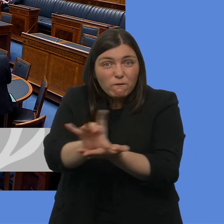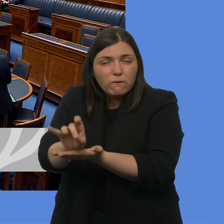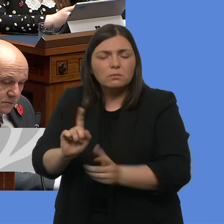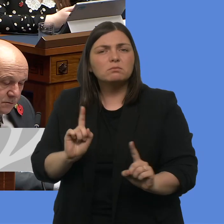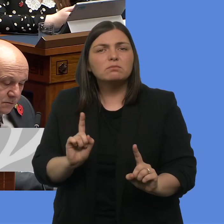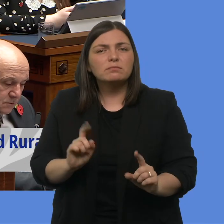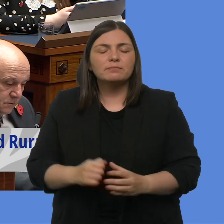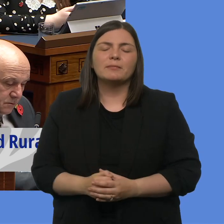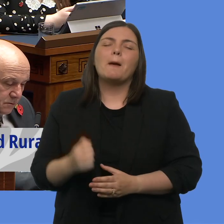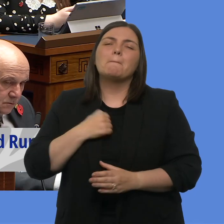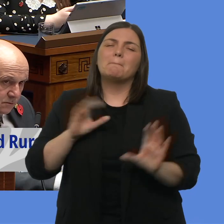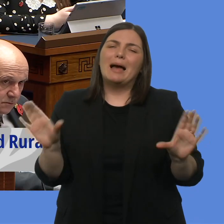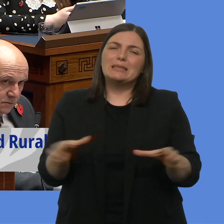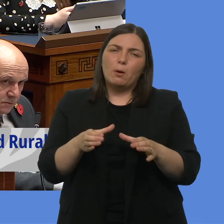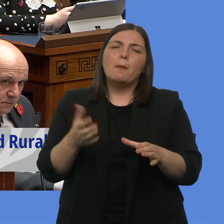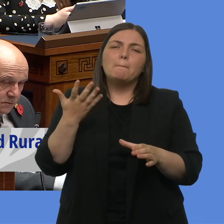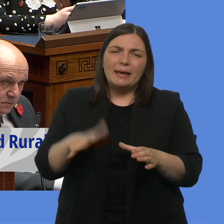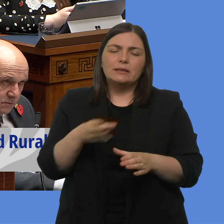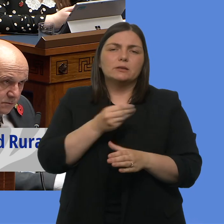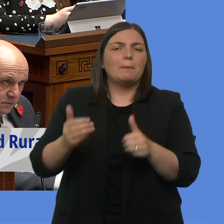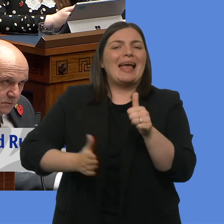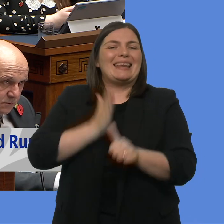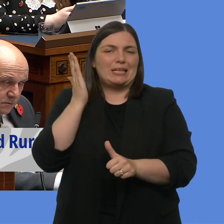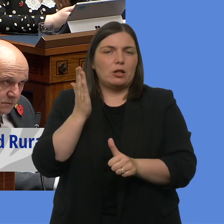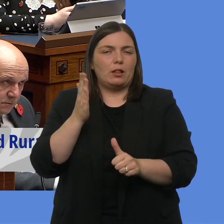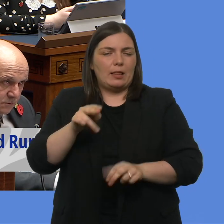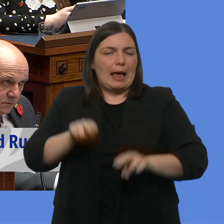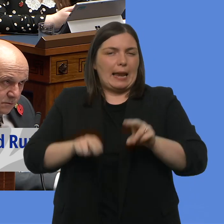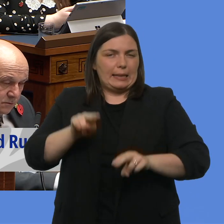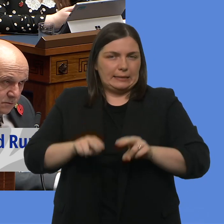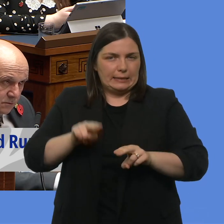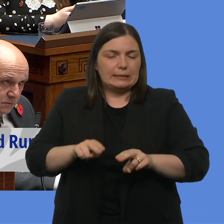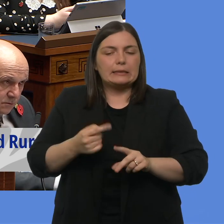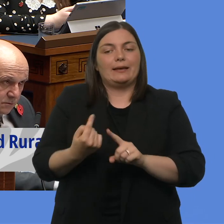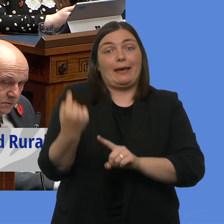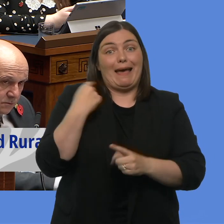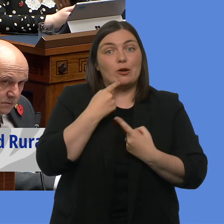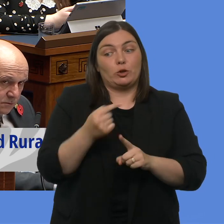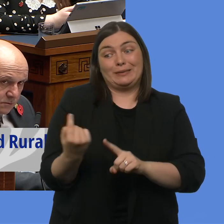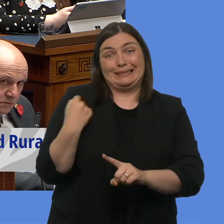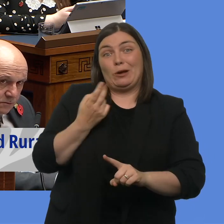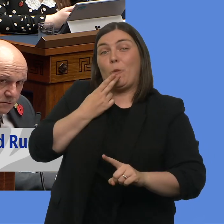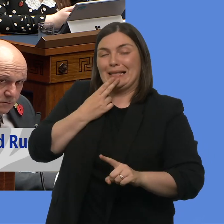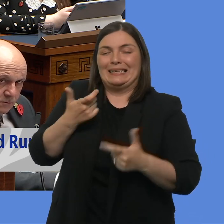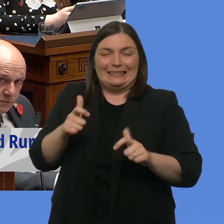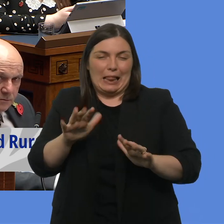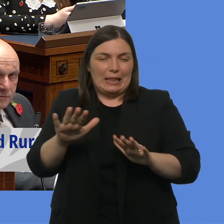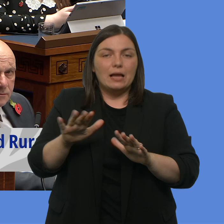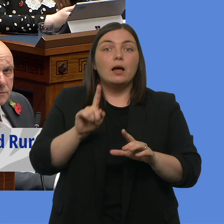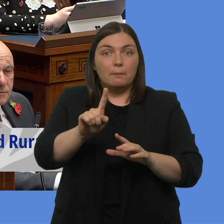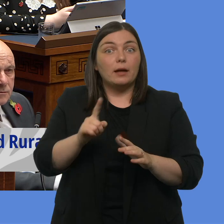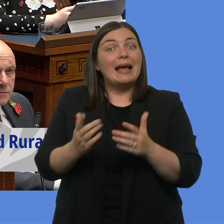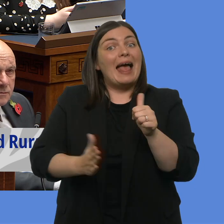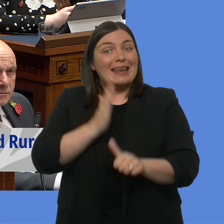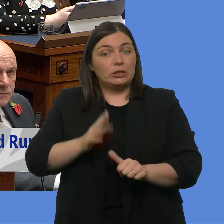initial analysis in relation to this. You're probably aware, obviously, this announcement was on Wednesday and we're digging through the details in relation to this. The analysis we've done around that, I'm happy